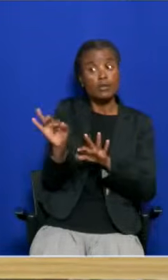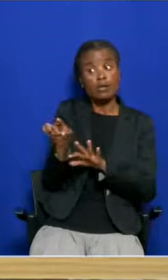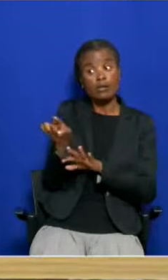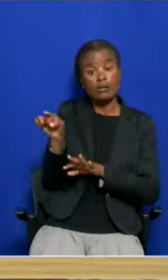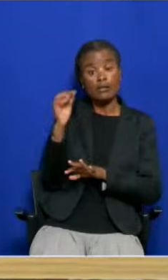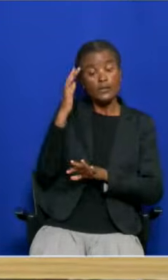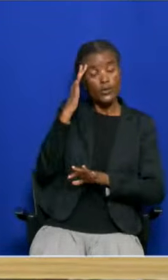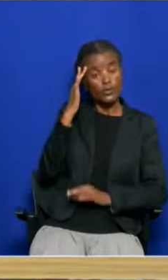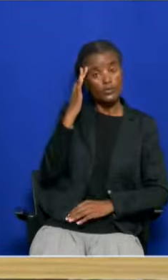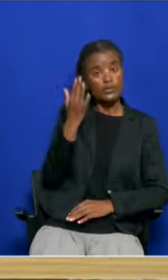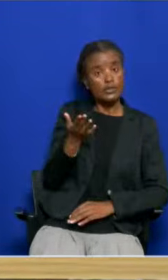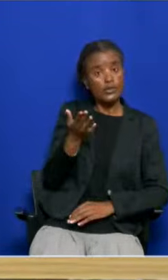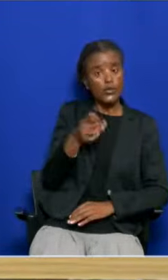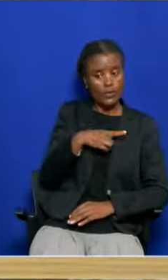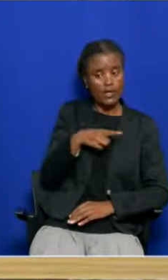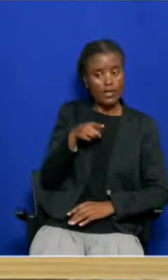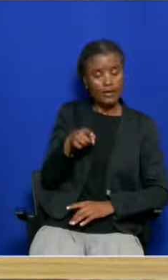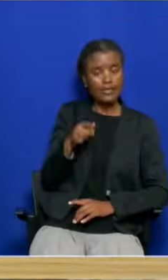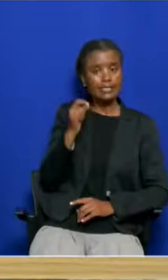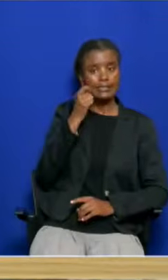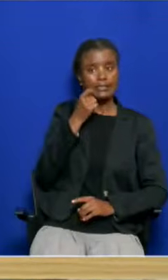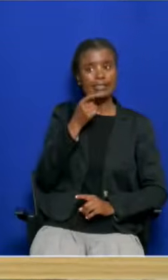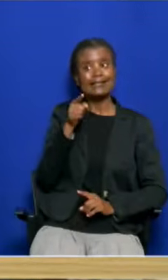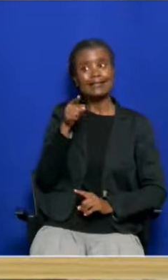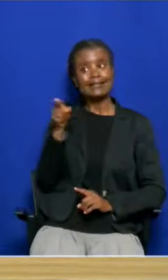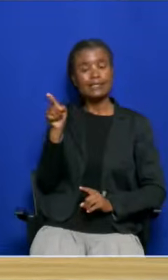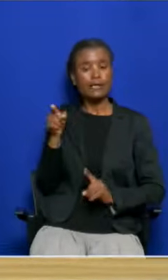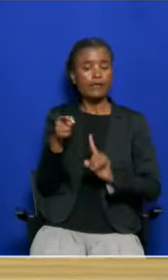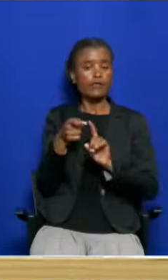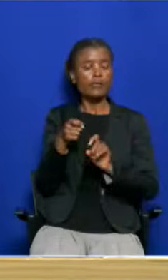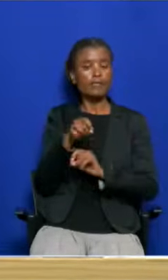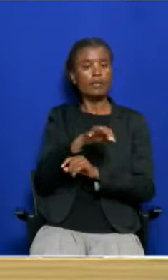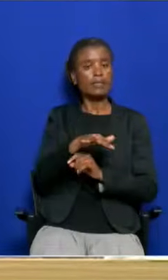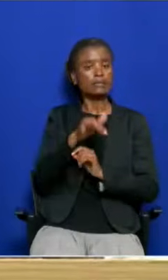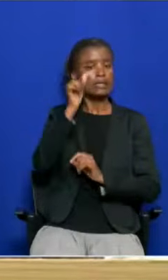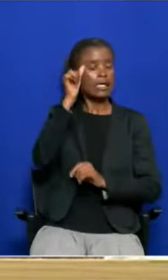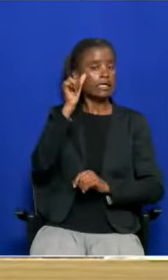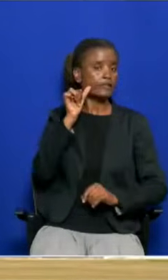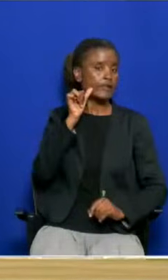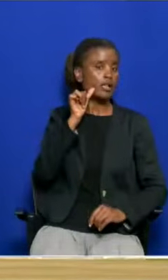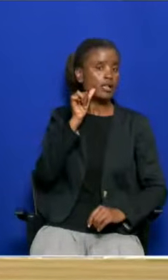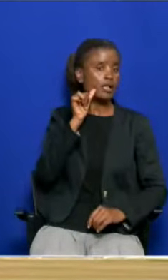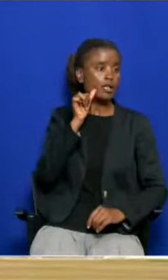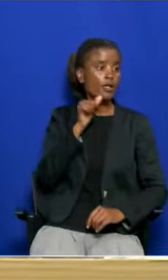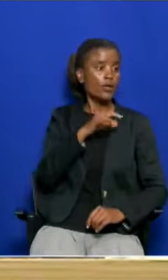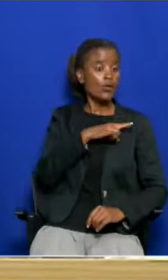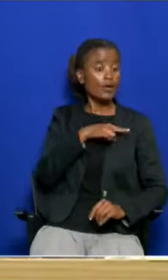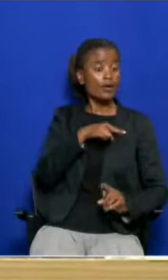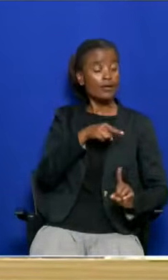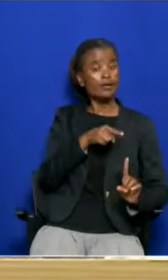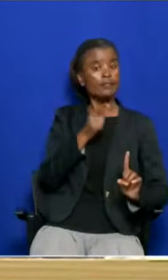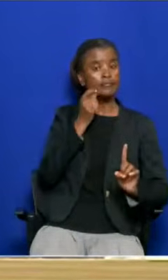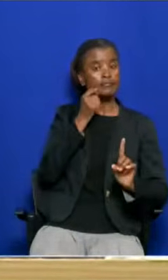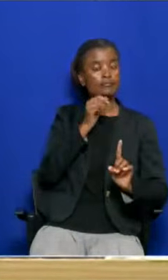are from Atteridgeville and they are known to Mr. Mkhwanazi. So I must confirm.